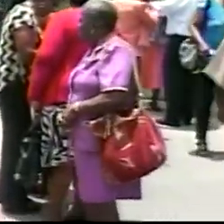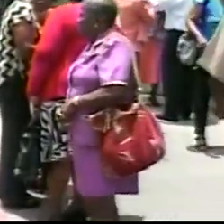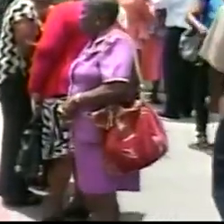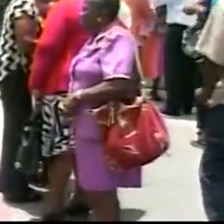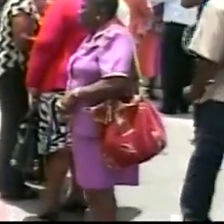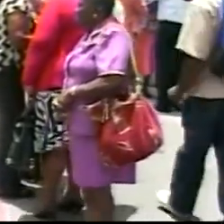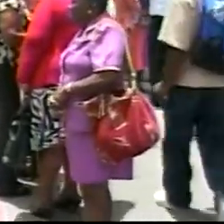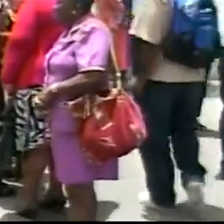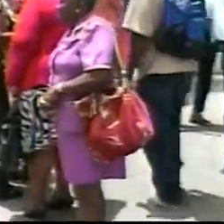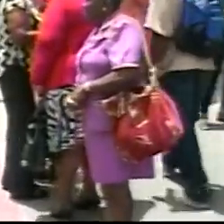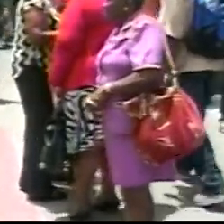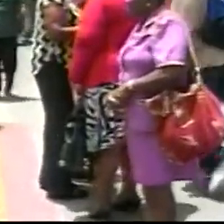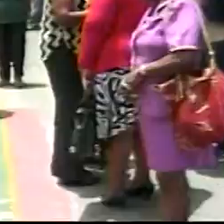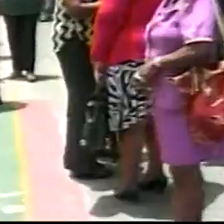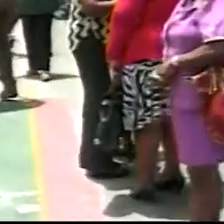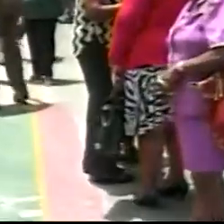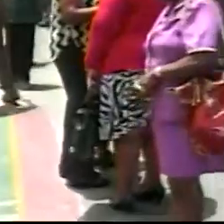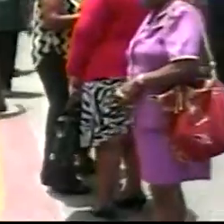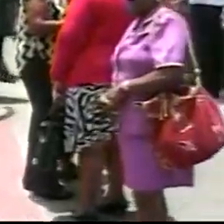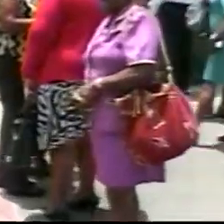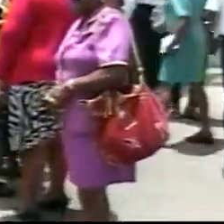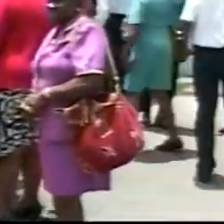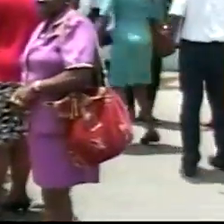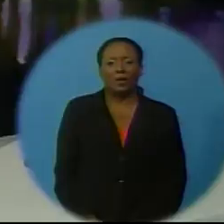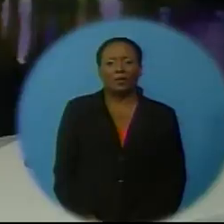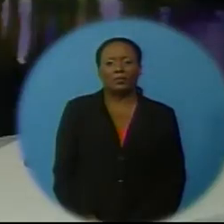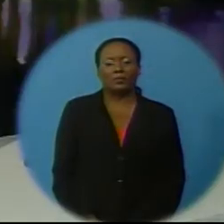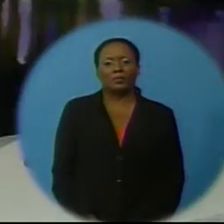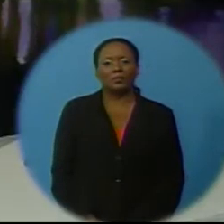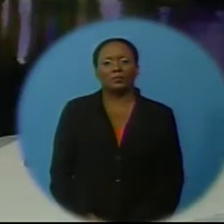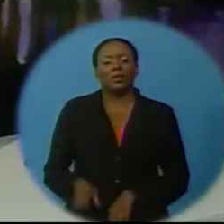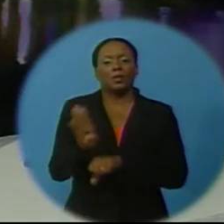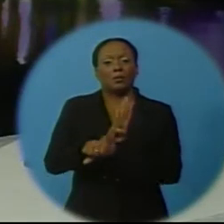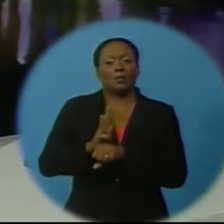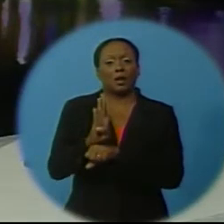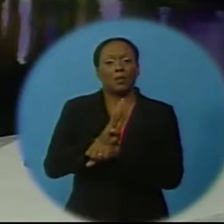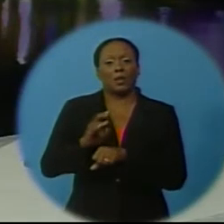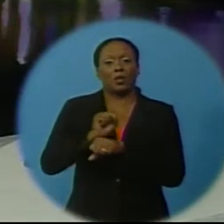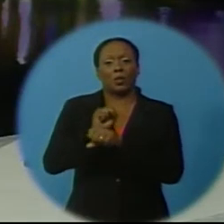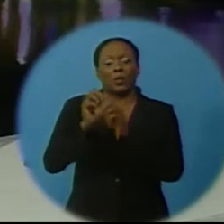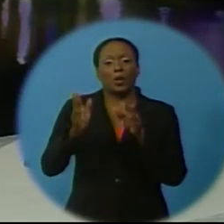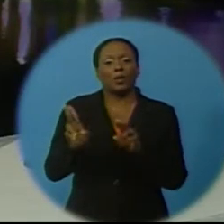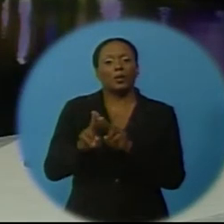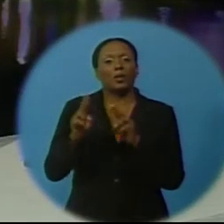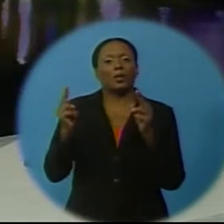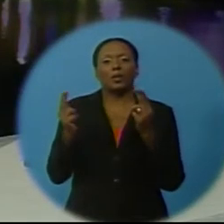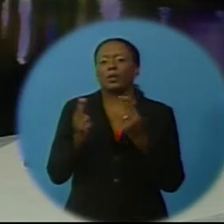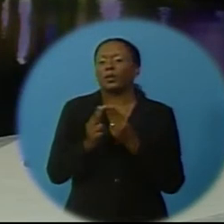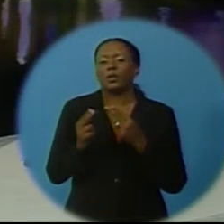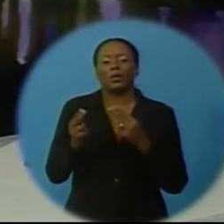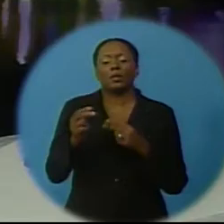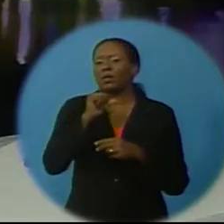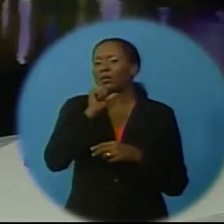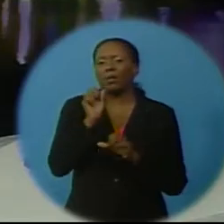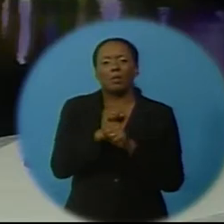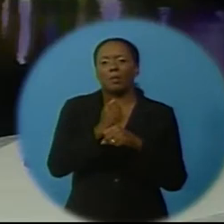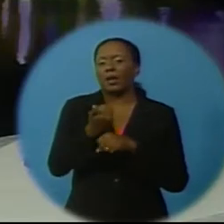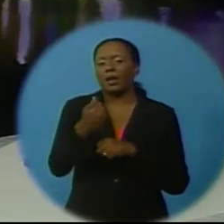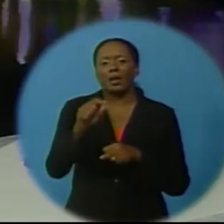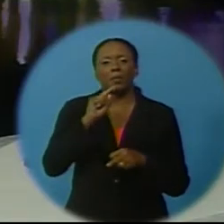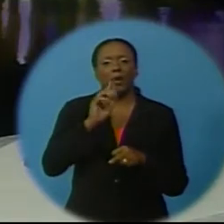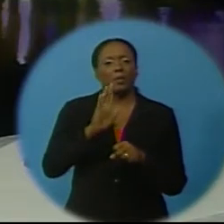industrial action. Shane Seeley, CBC News. Well, the Barbados Workers Union has given absolutely no commitment to